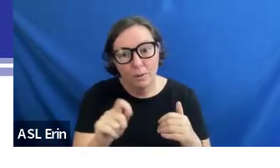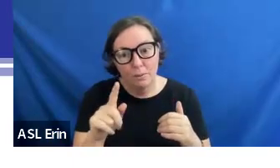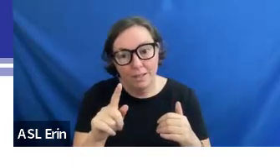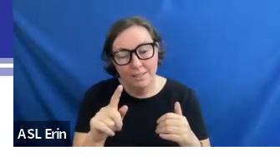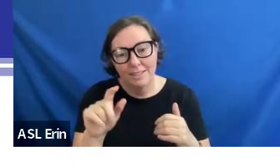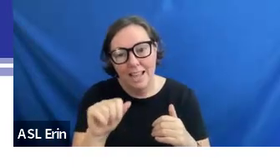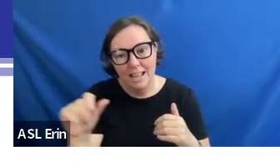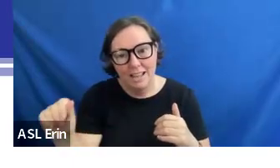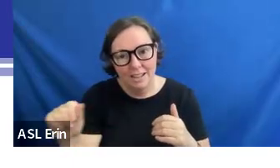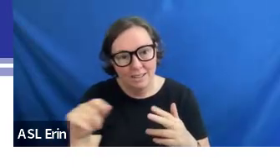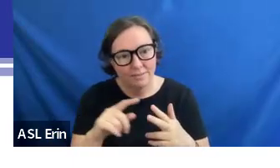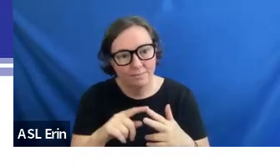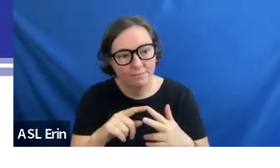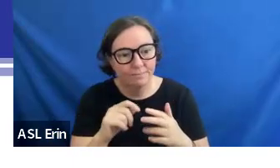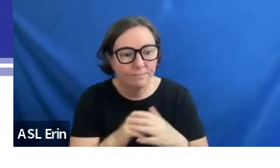AA.